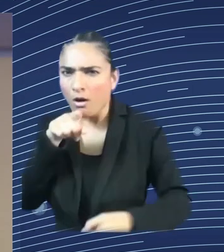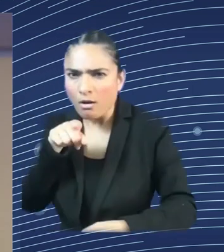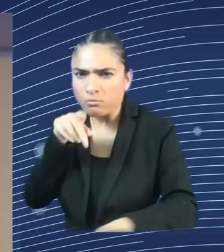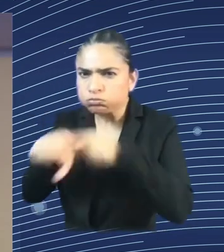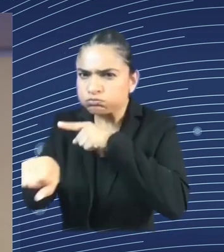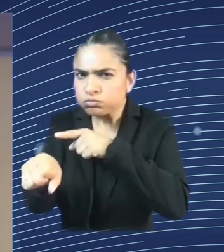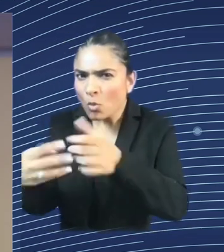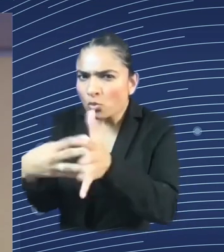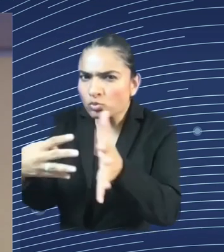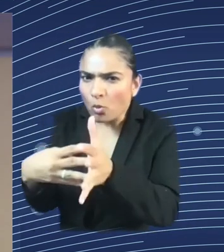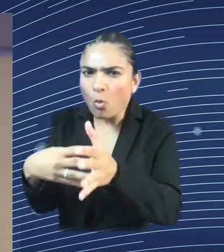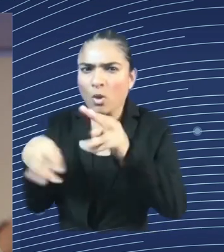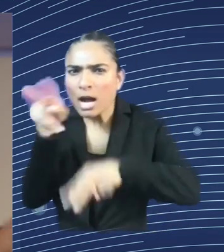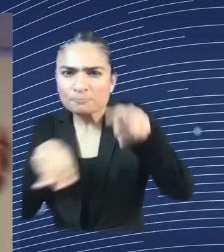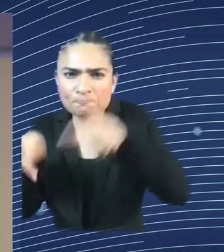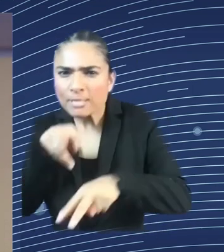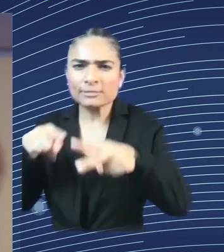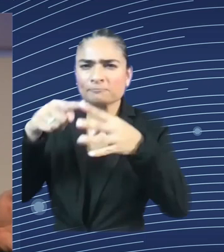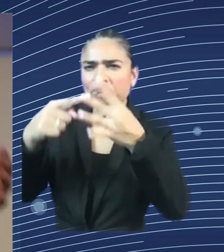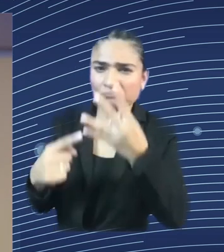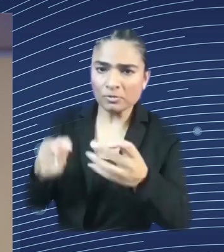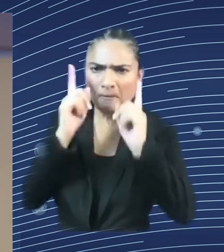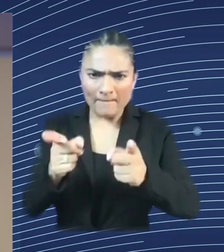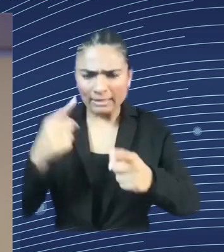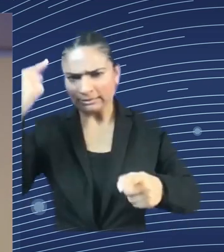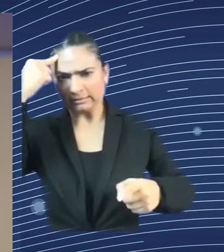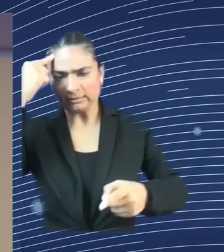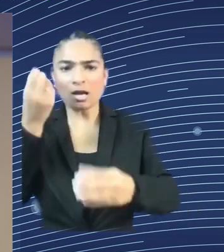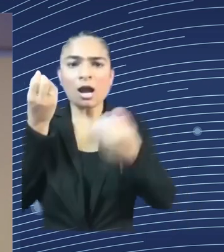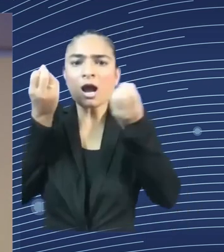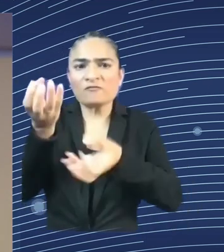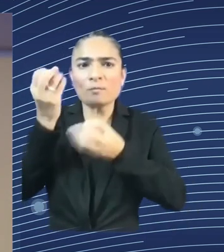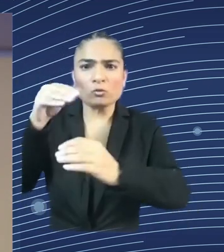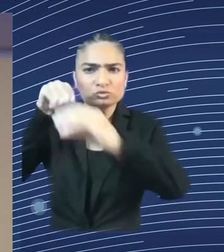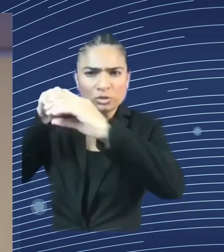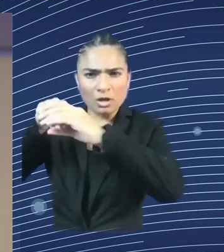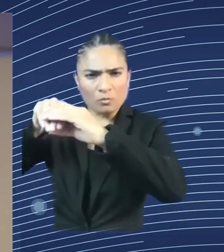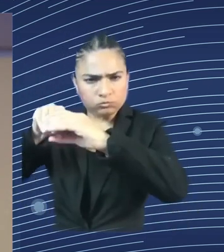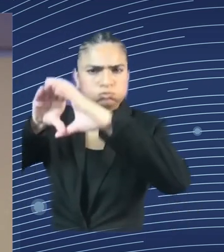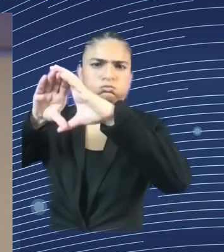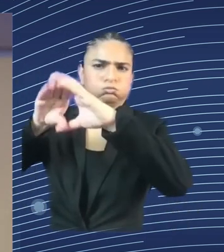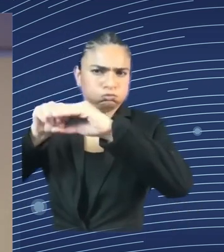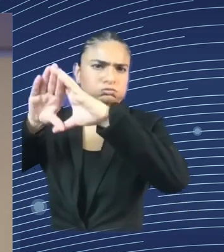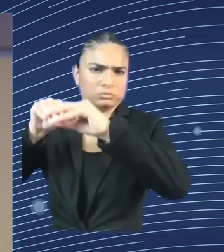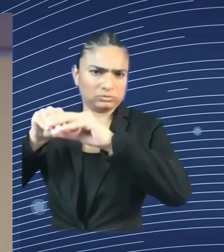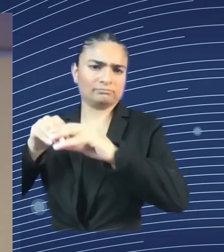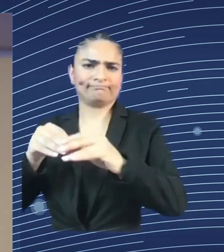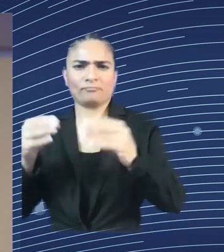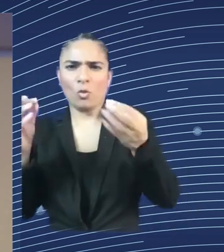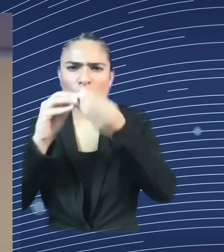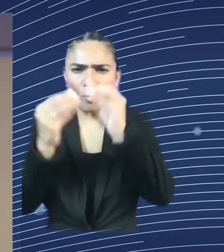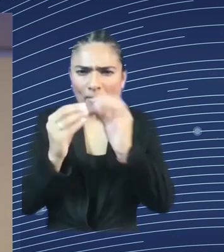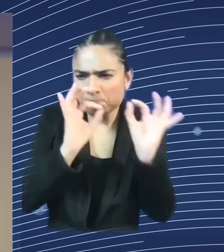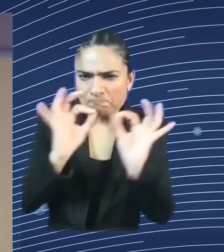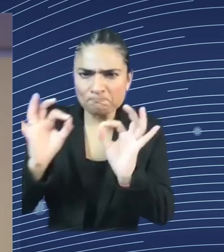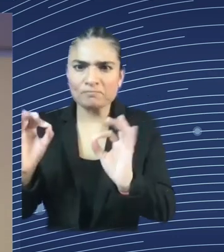between those different databases, your citizens, your employees, your employers. And I think on the ESPOS, I think this is